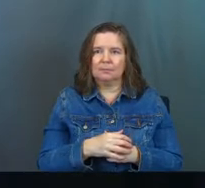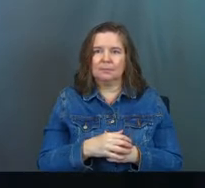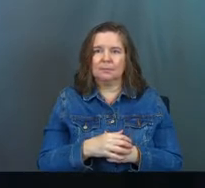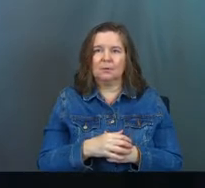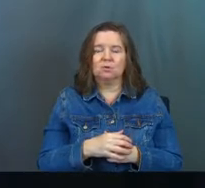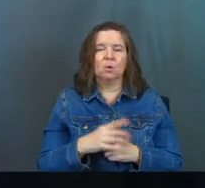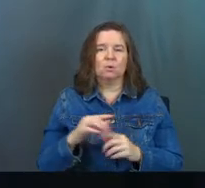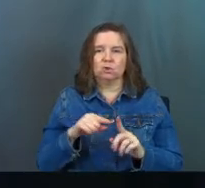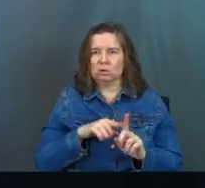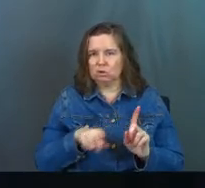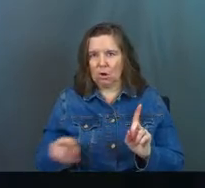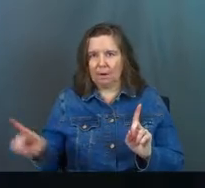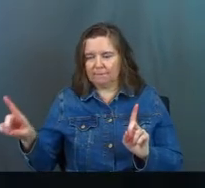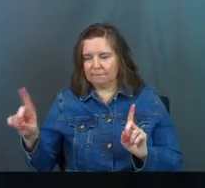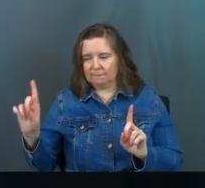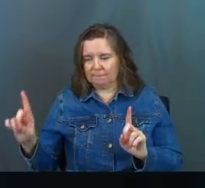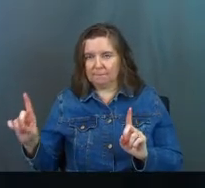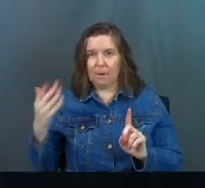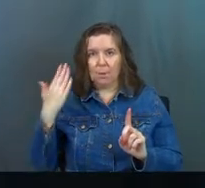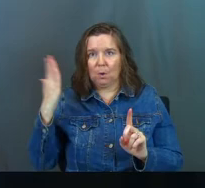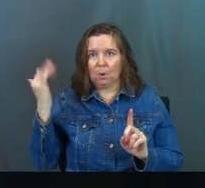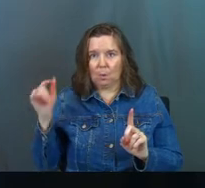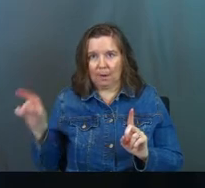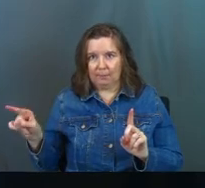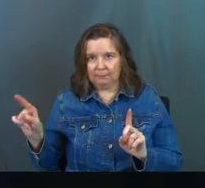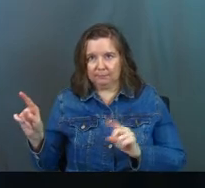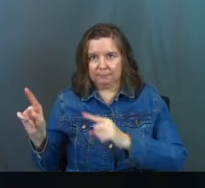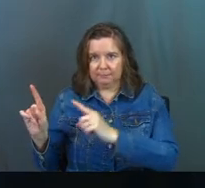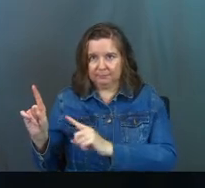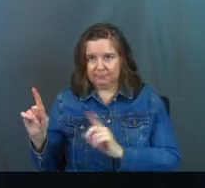So she's gone off, and we don't know why.